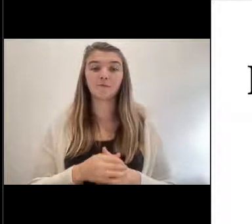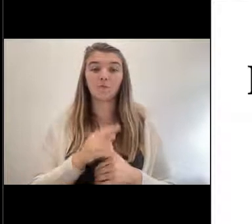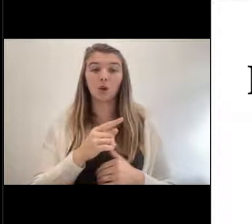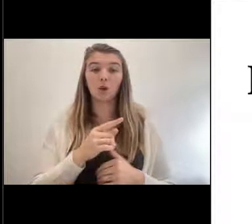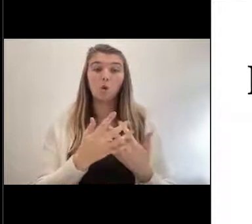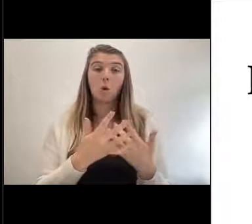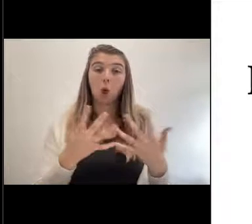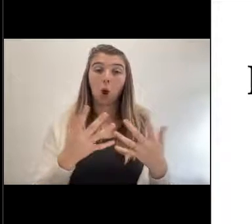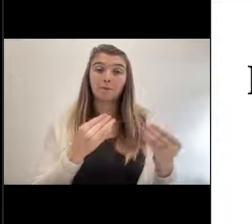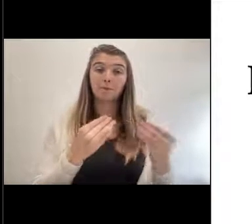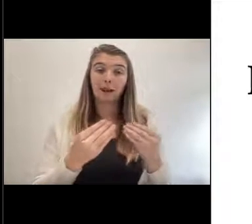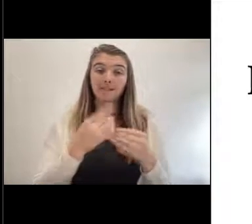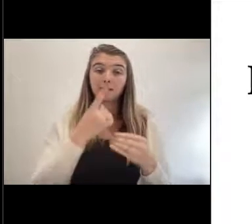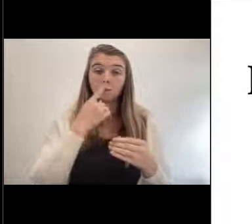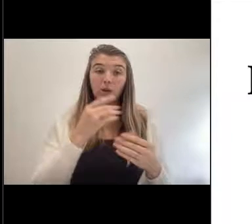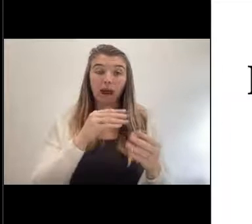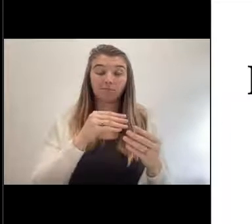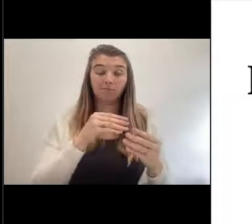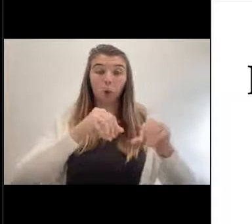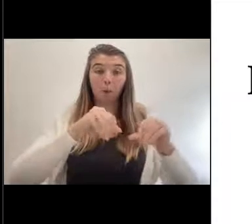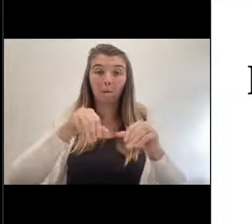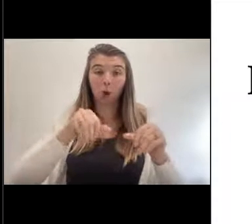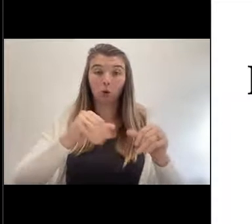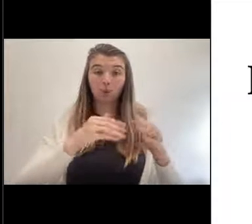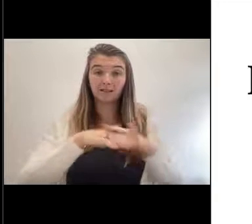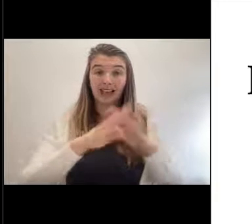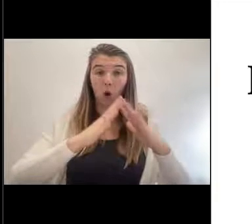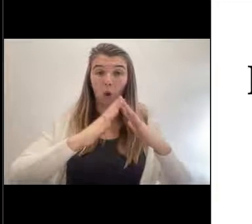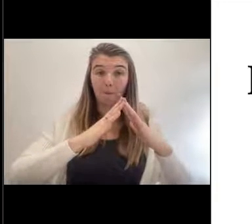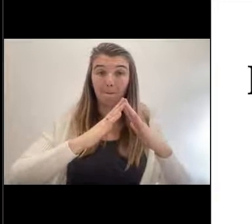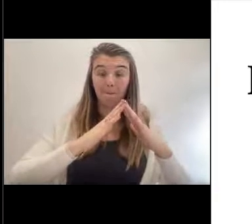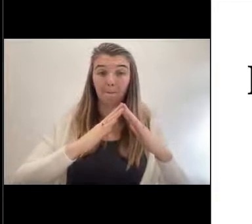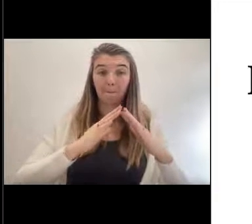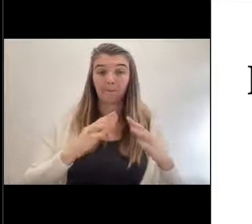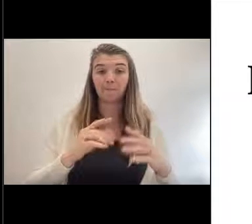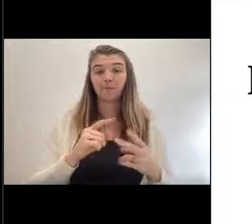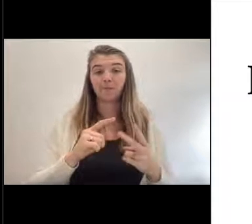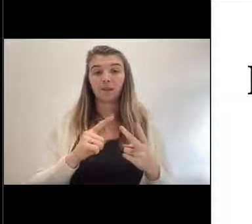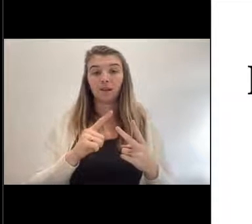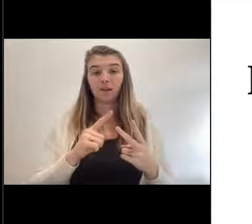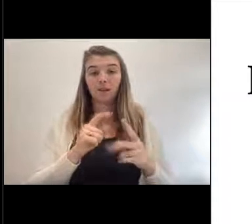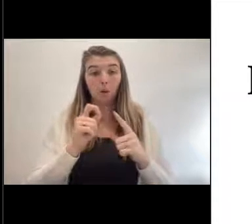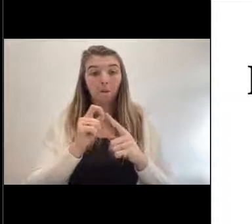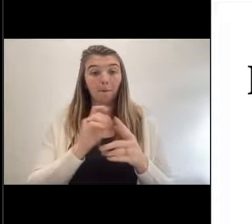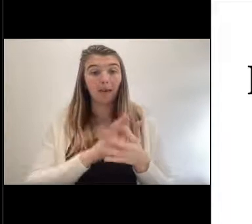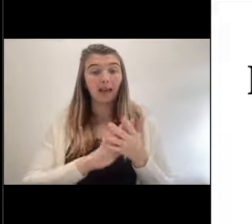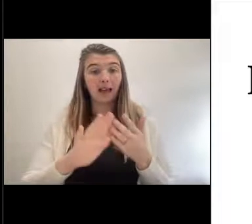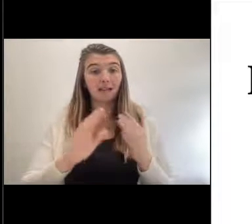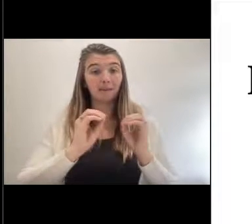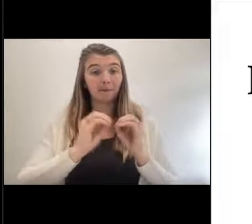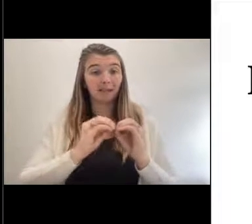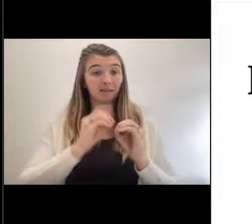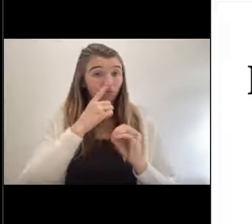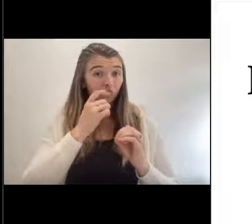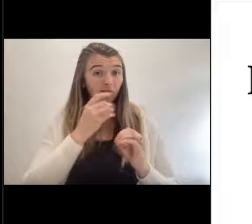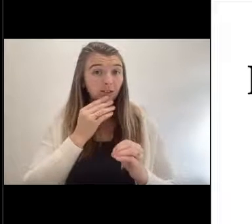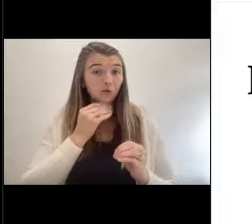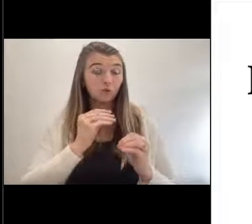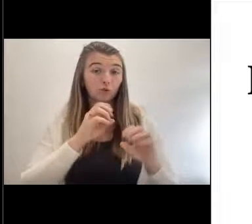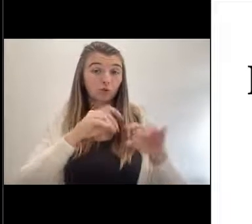home. Polyhydroxybutyrate, again, here is compostable at home. Polyhydroxyoctanoate, while it degrades better than